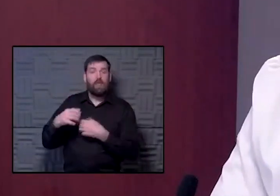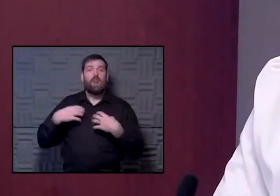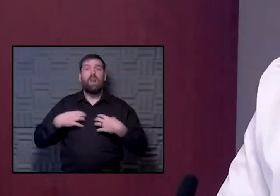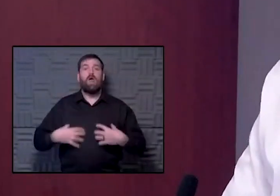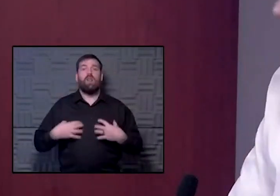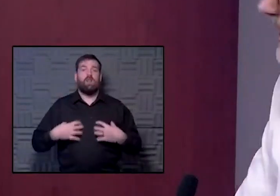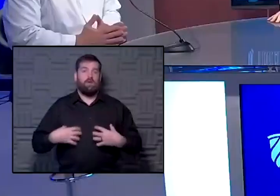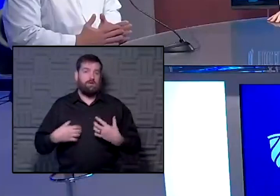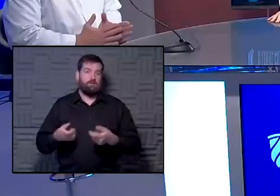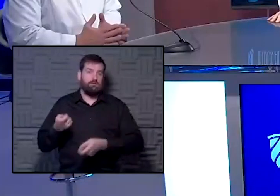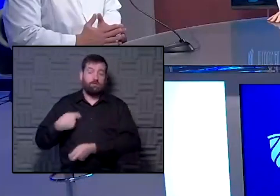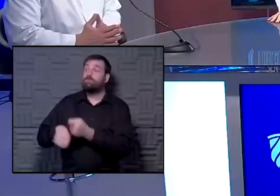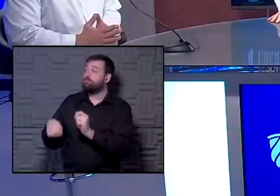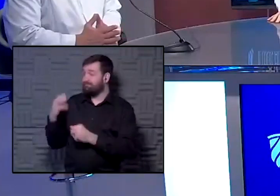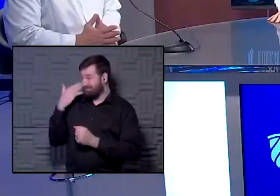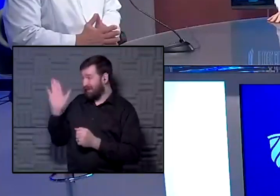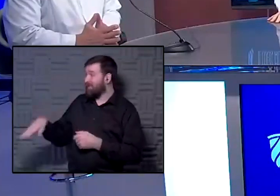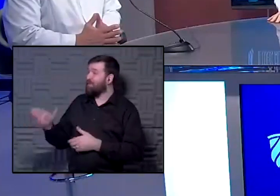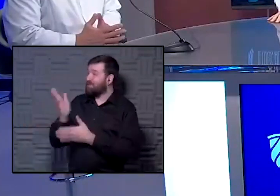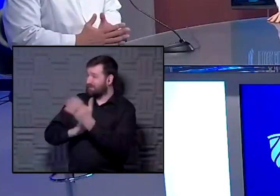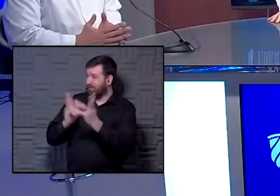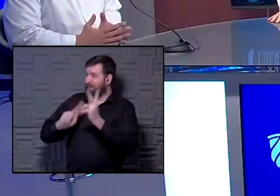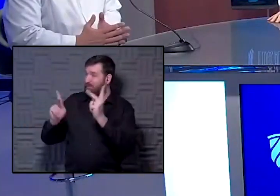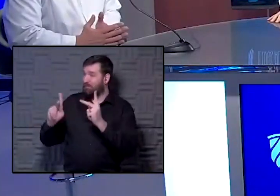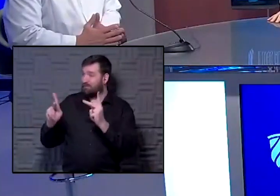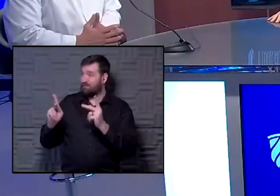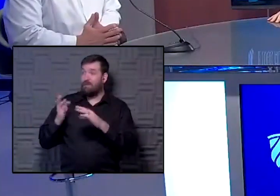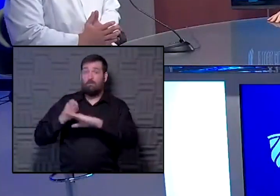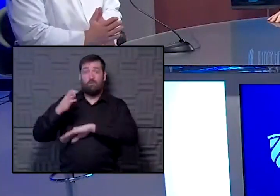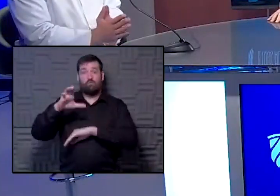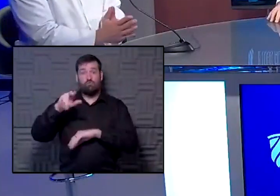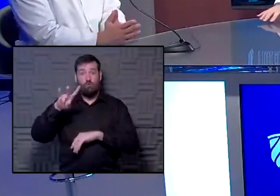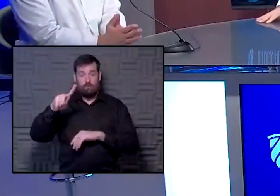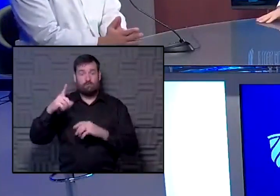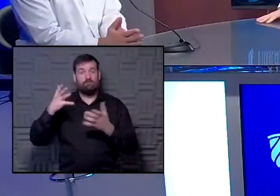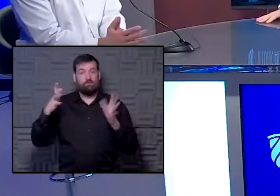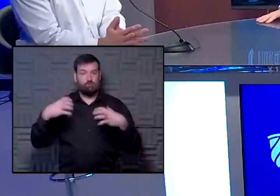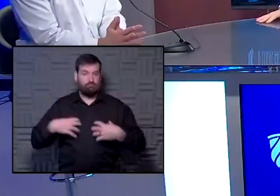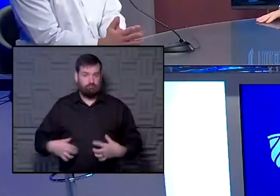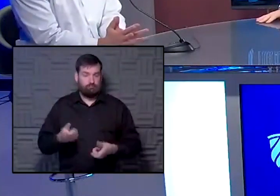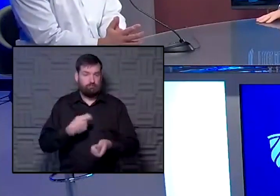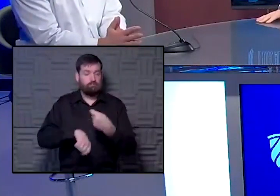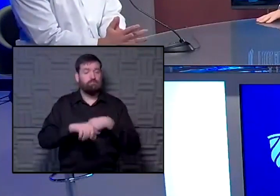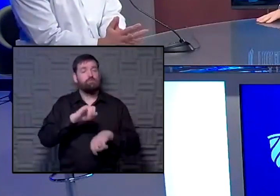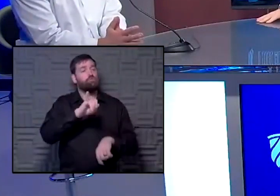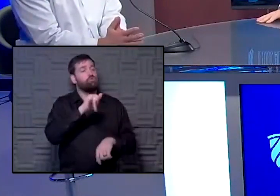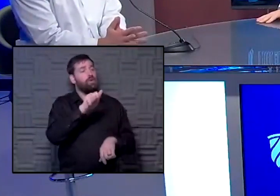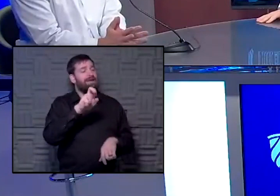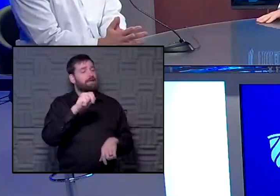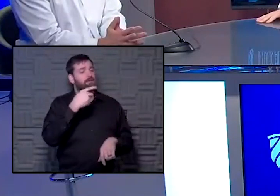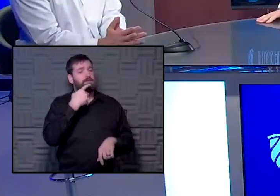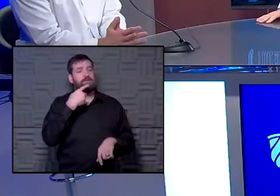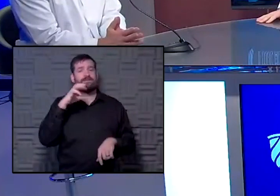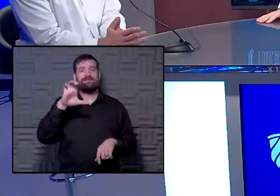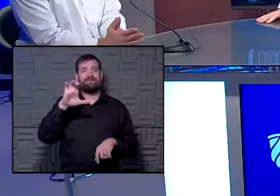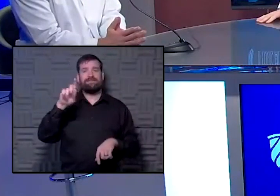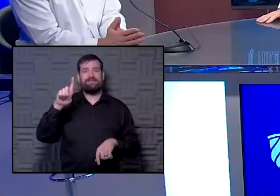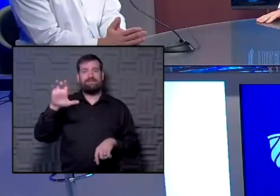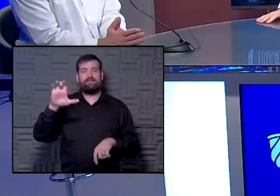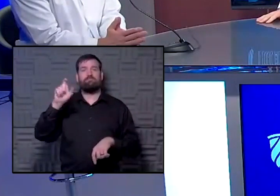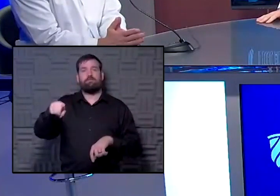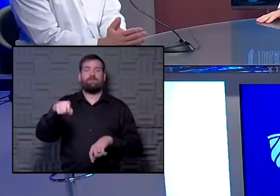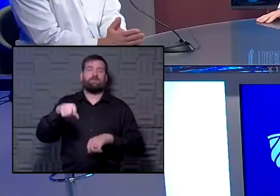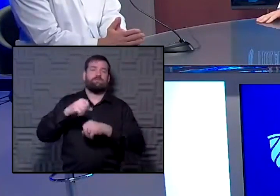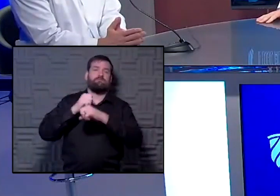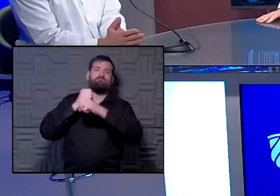transplantation. I've known some folks who have had lung transplants, Yep. post-transplant, and Yep. did okay. Joanne says the CDC says that you need to double mask against the